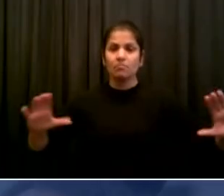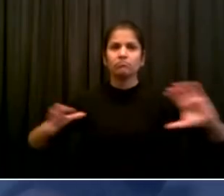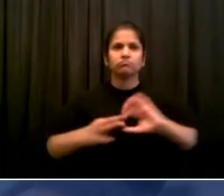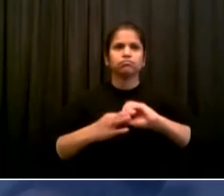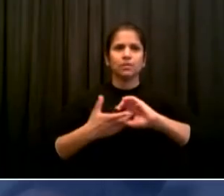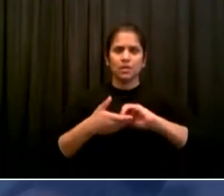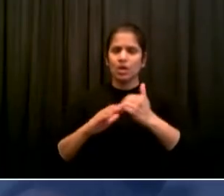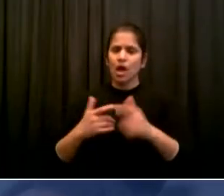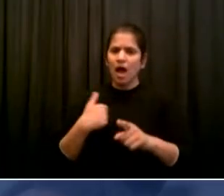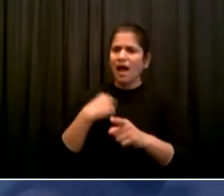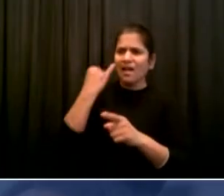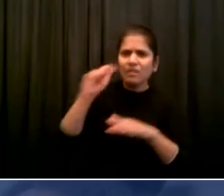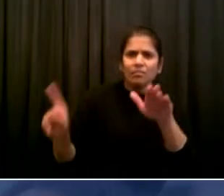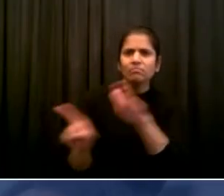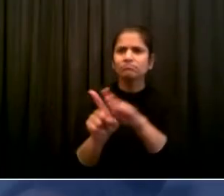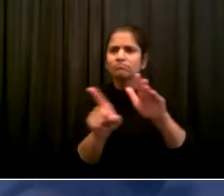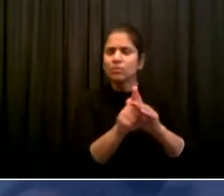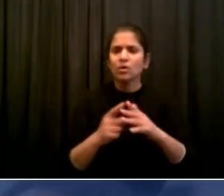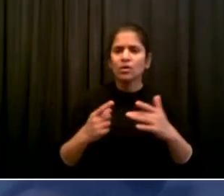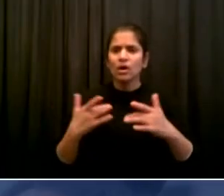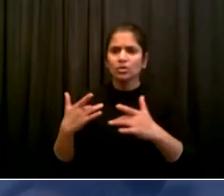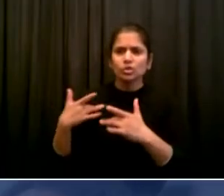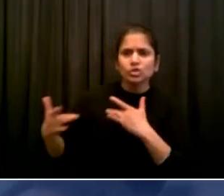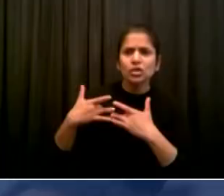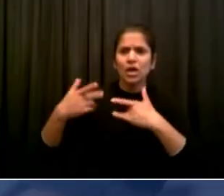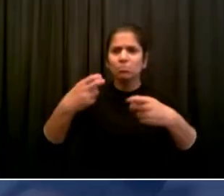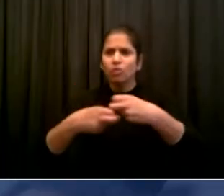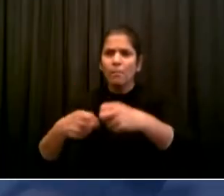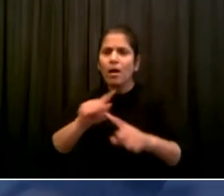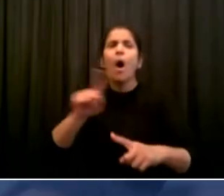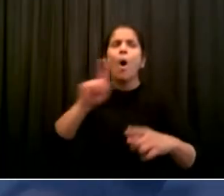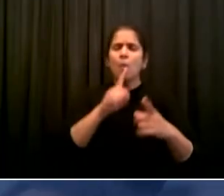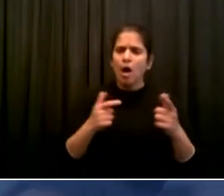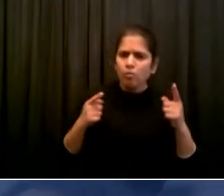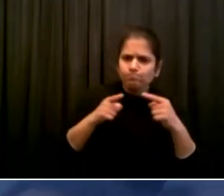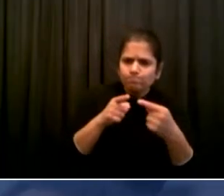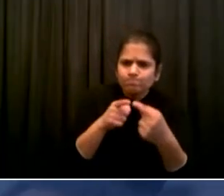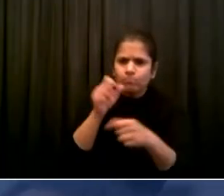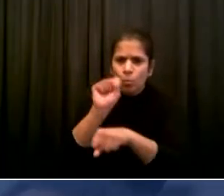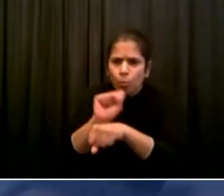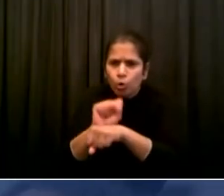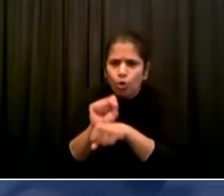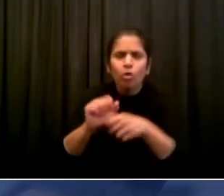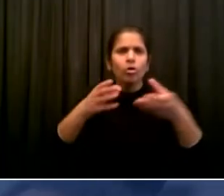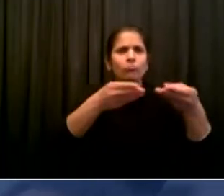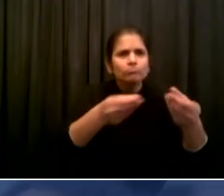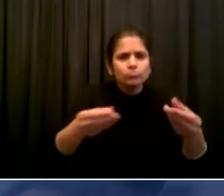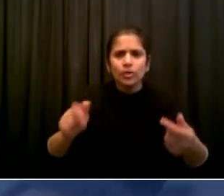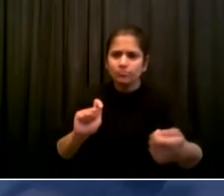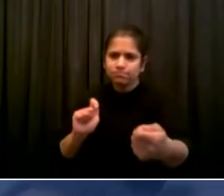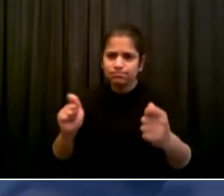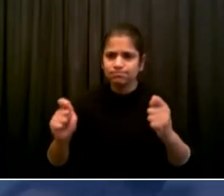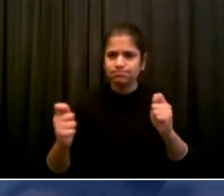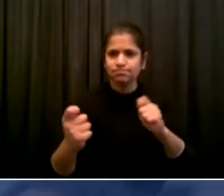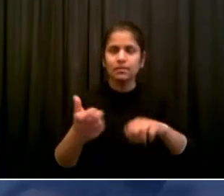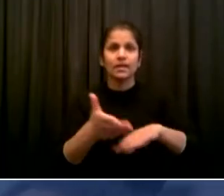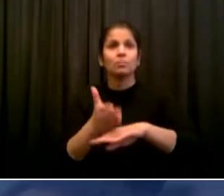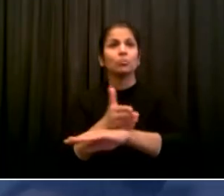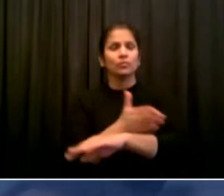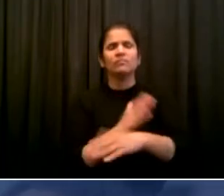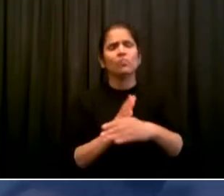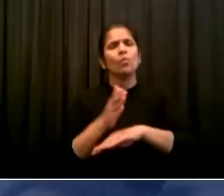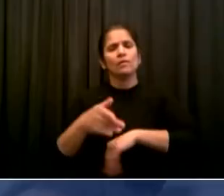it grows and moves with the times and new understandings. That becomes NYPD that has the active support of